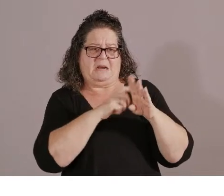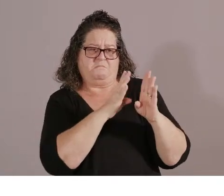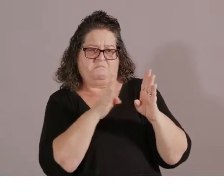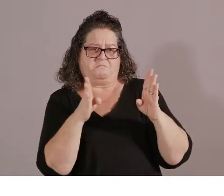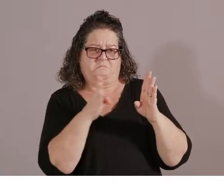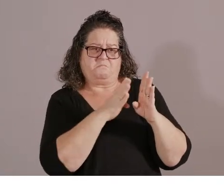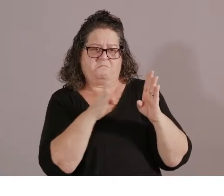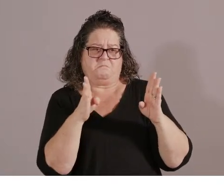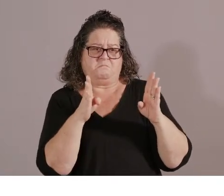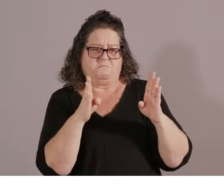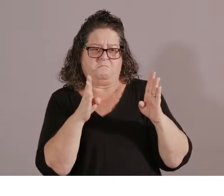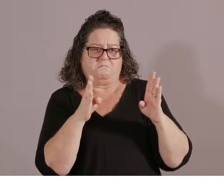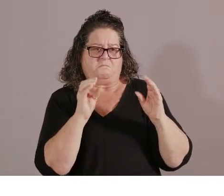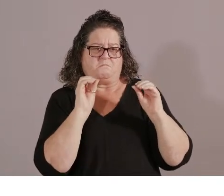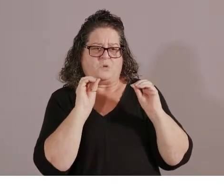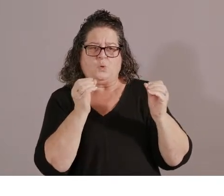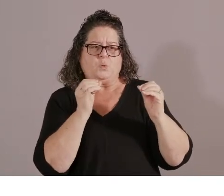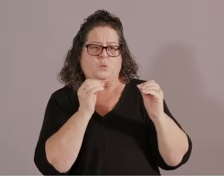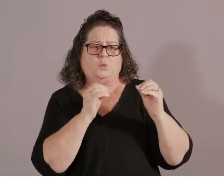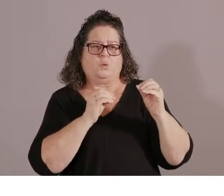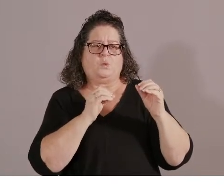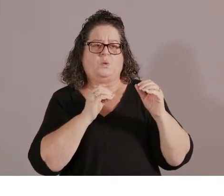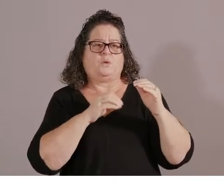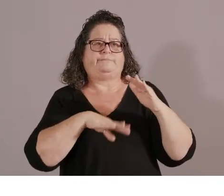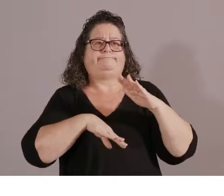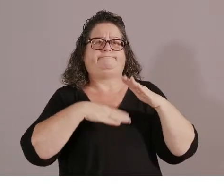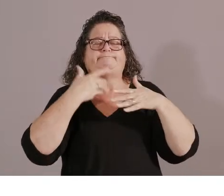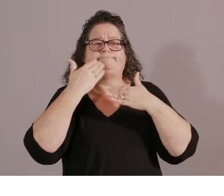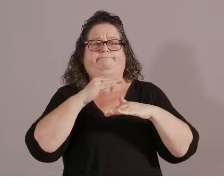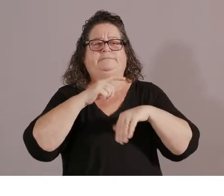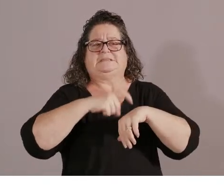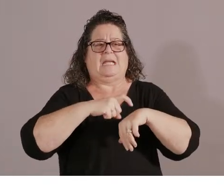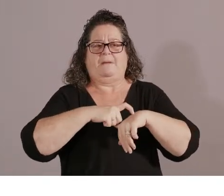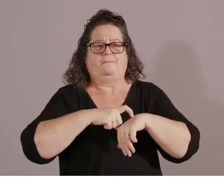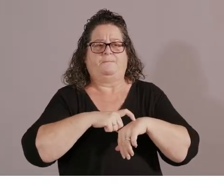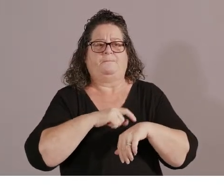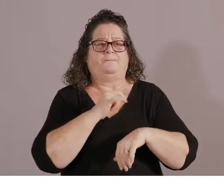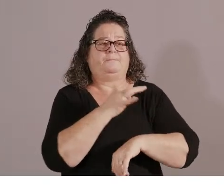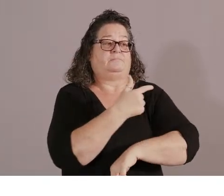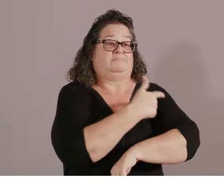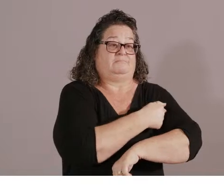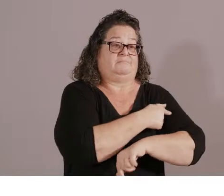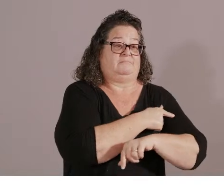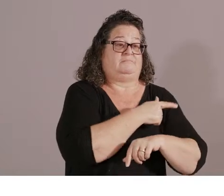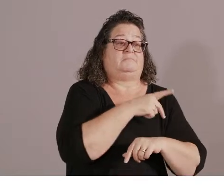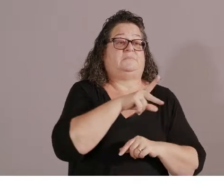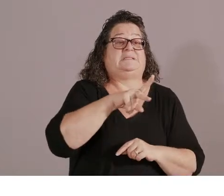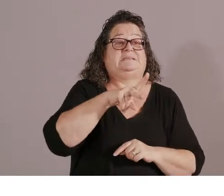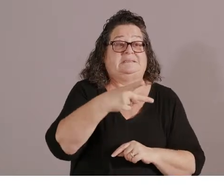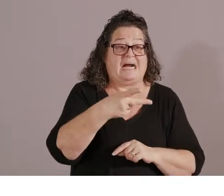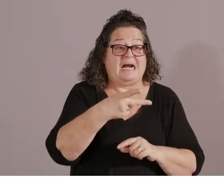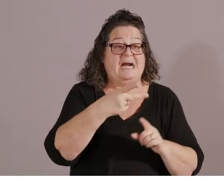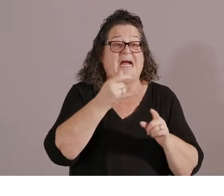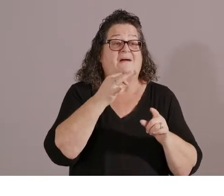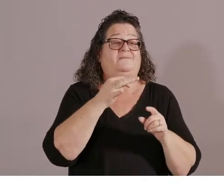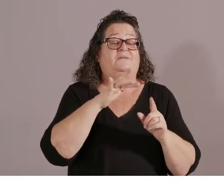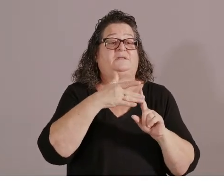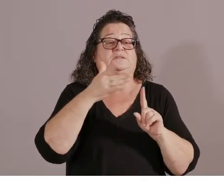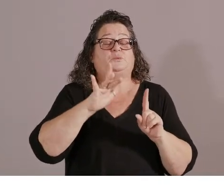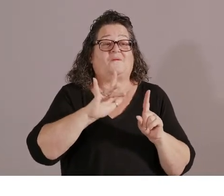no maximum interval. And so if you get vaccinated with your second dose on day 24, day 25,